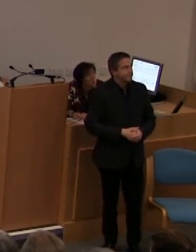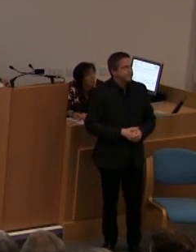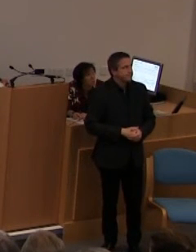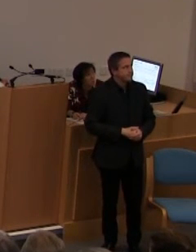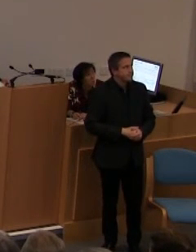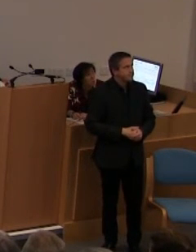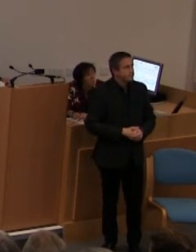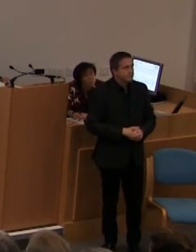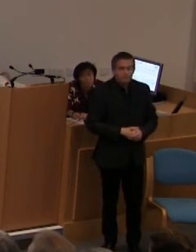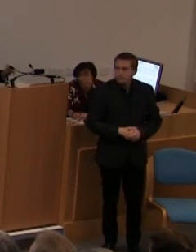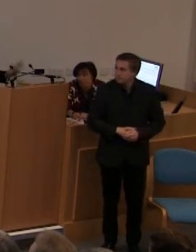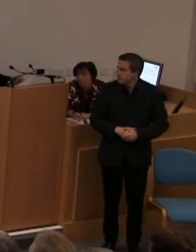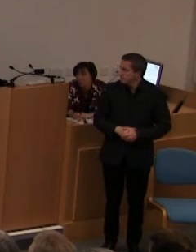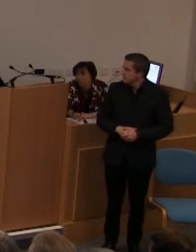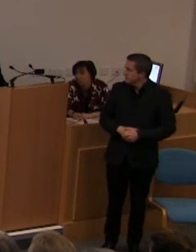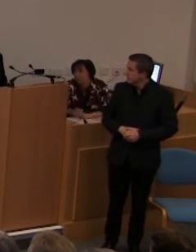assurance. Hopefully I'm